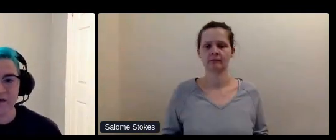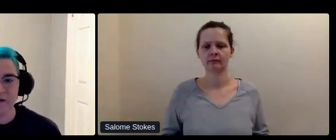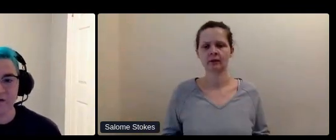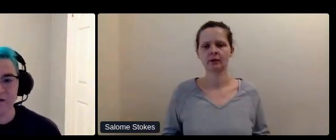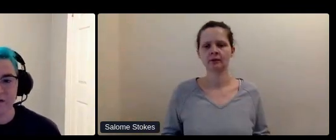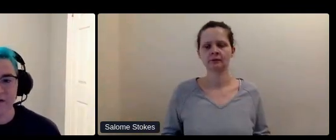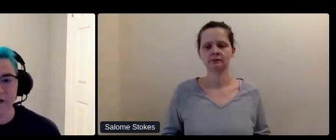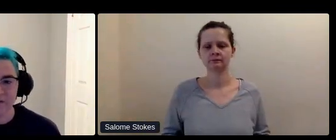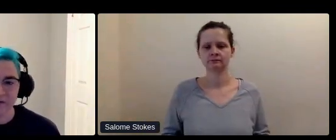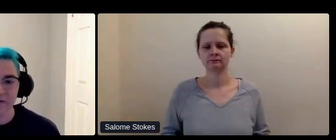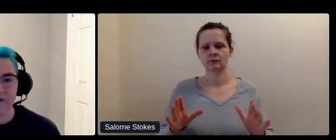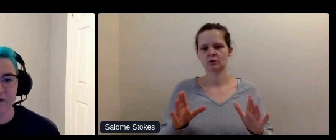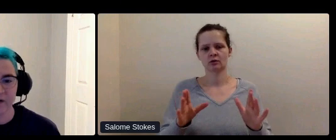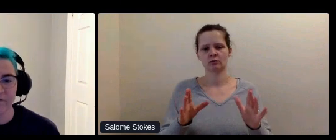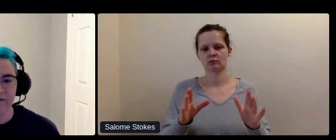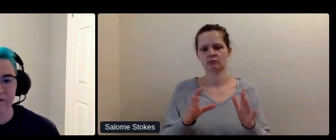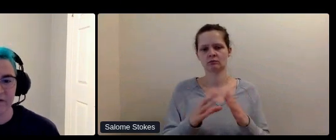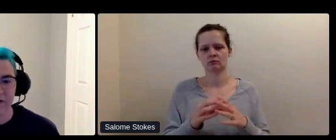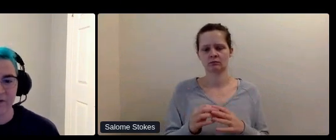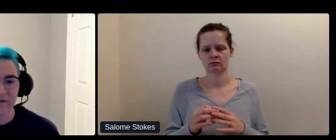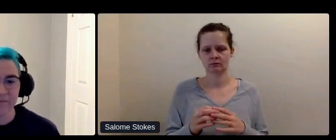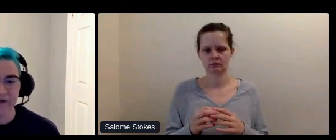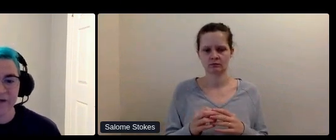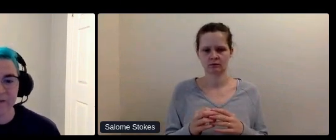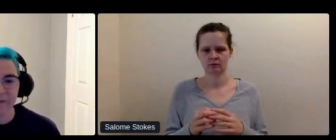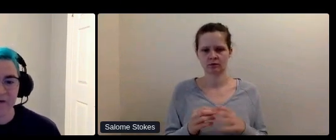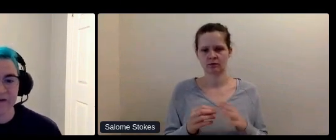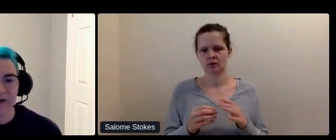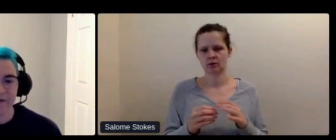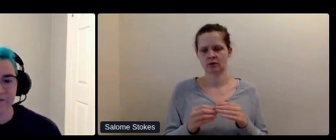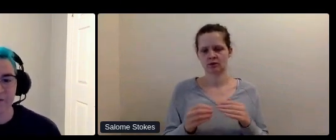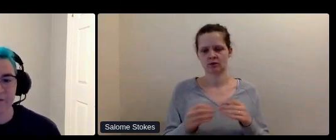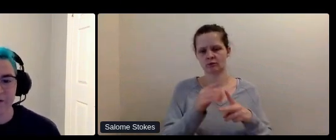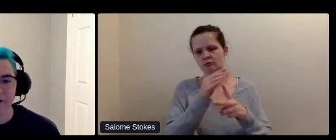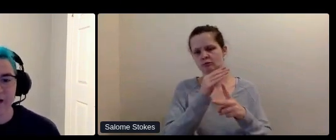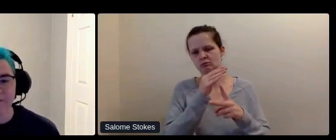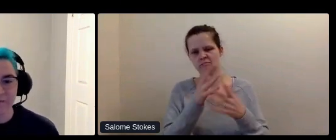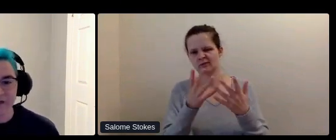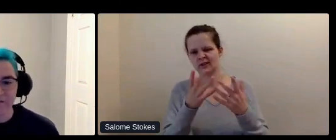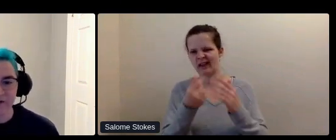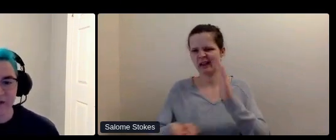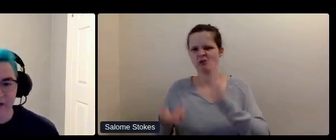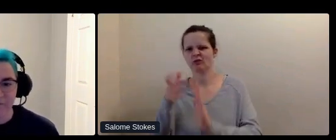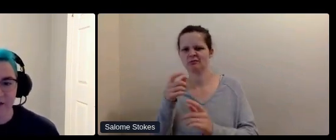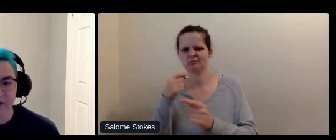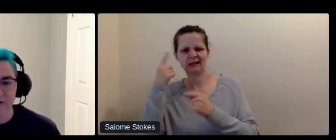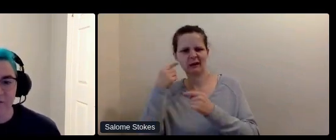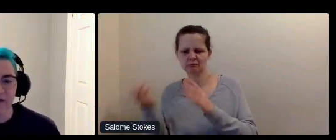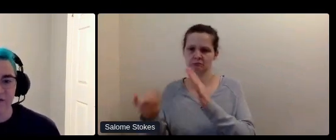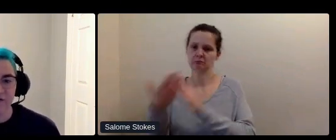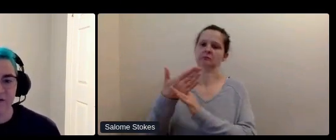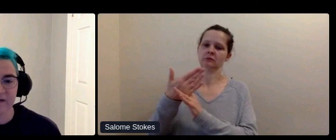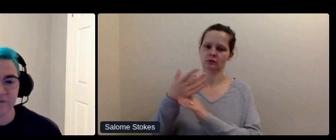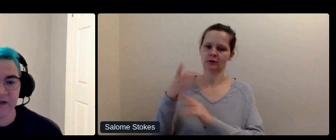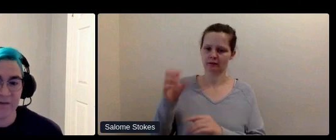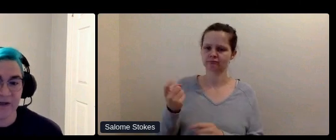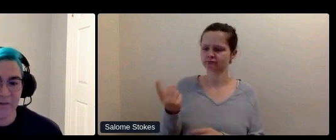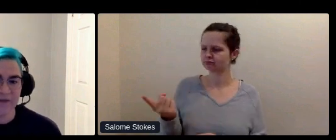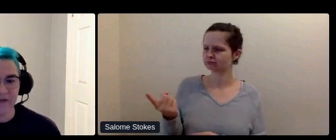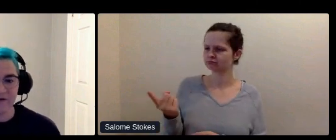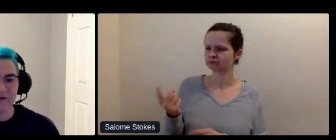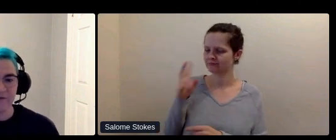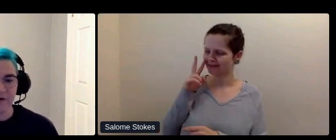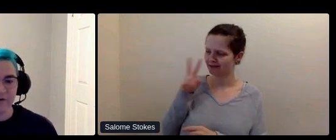would be encountered that were not part of the standard gameplay. Subtitles and captions were an absolute must for any game, so we make sure that these are meeting the